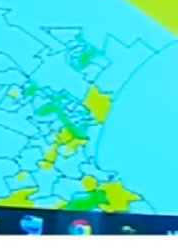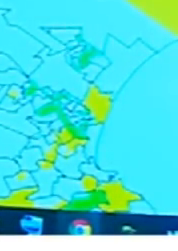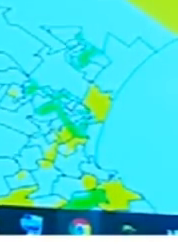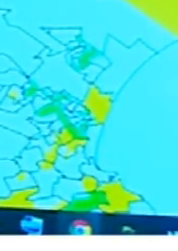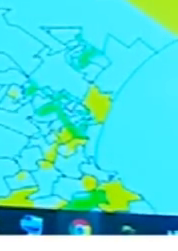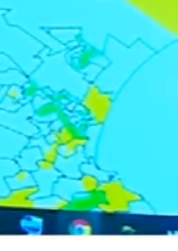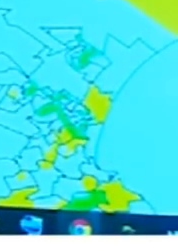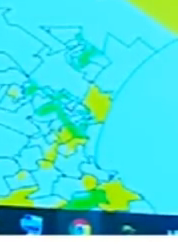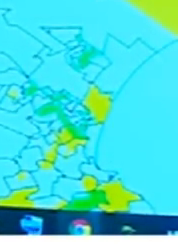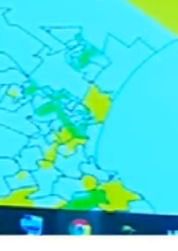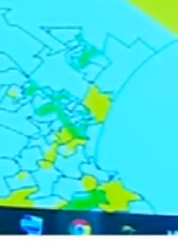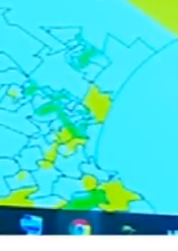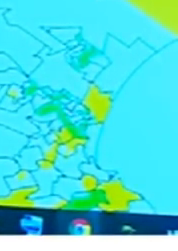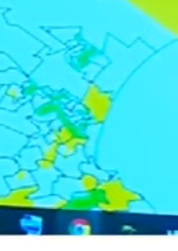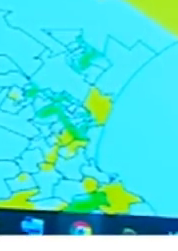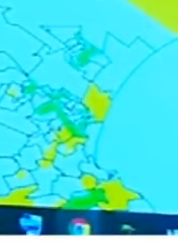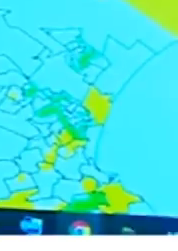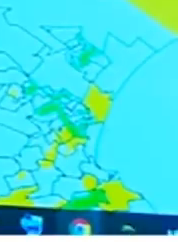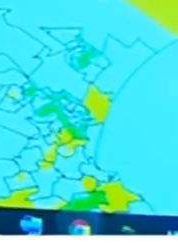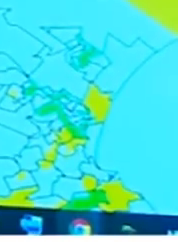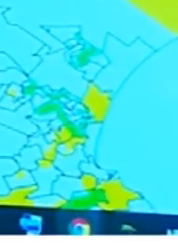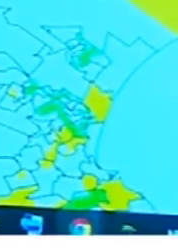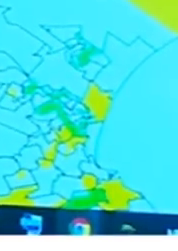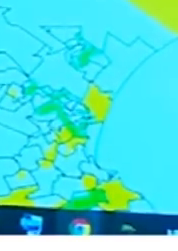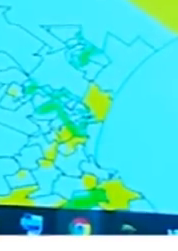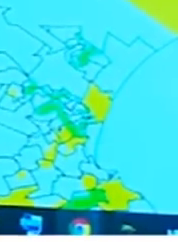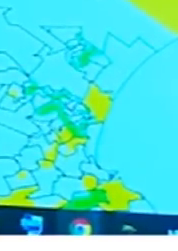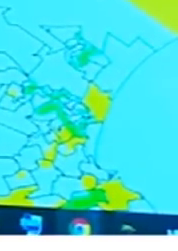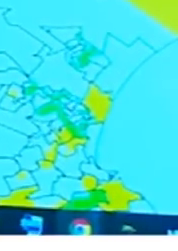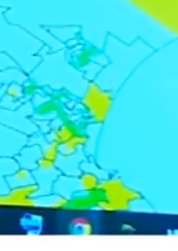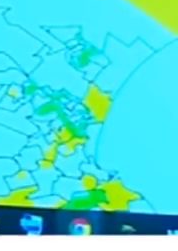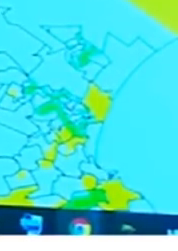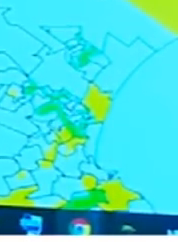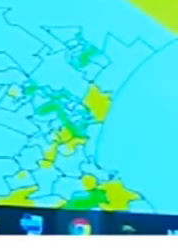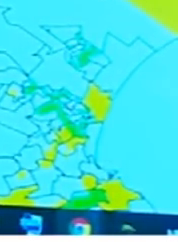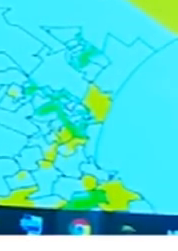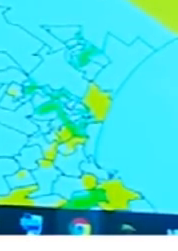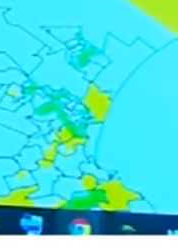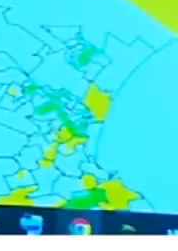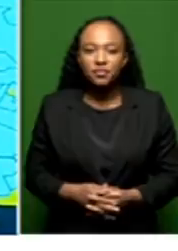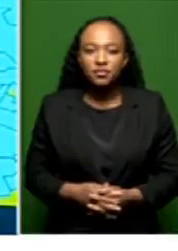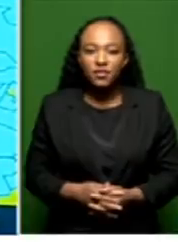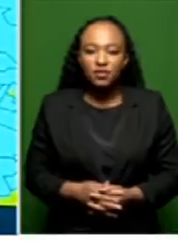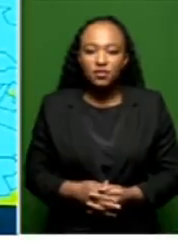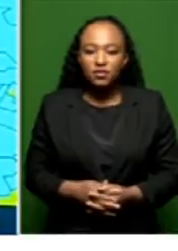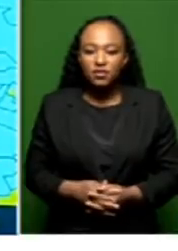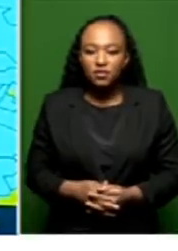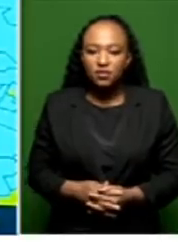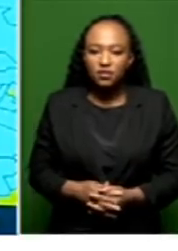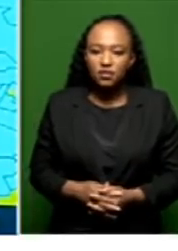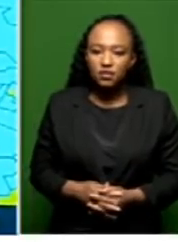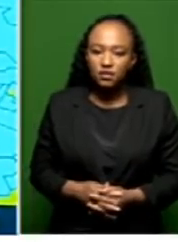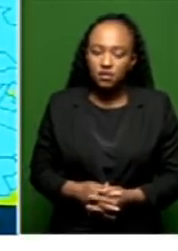level. And in fact, I've always been saying that the model, as long as the model is able